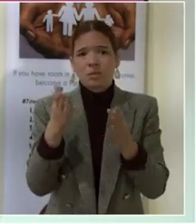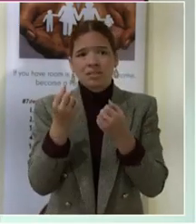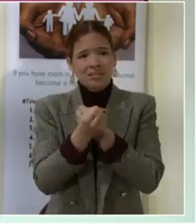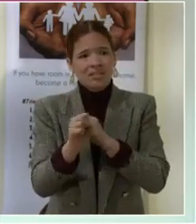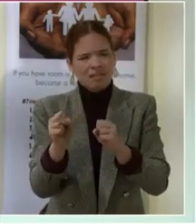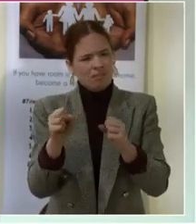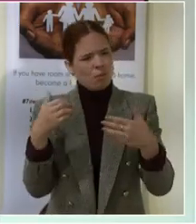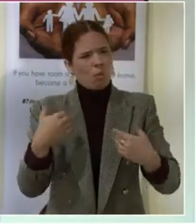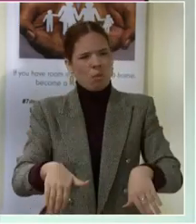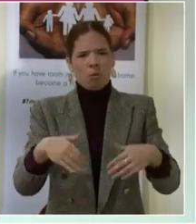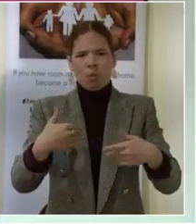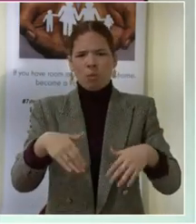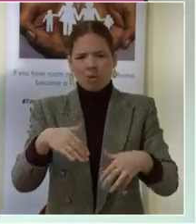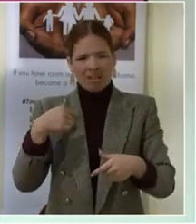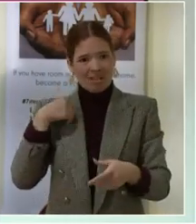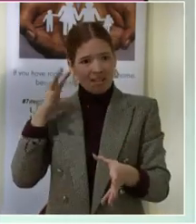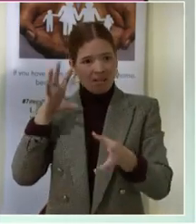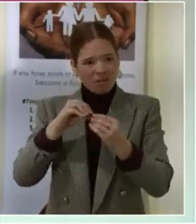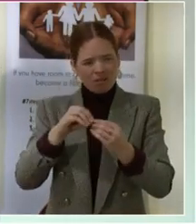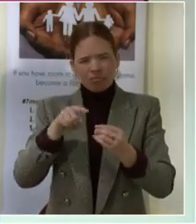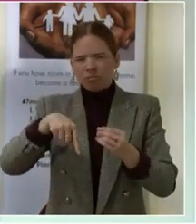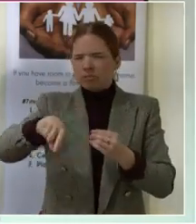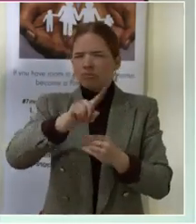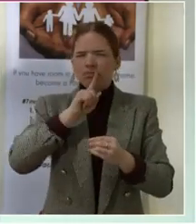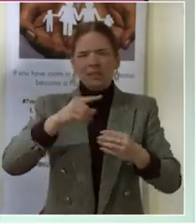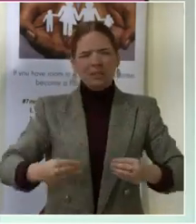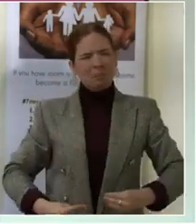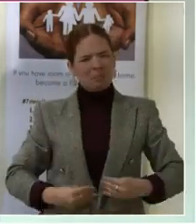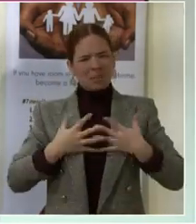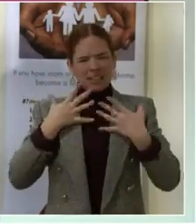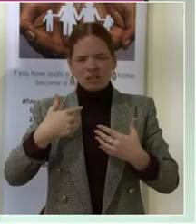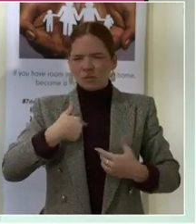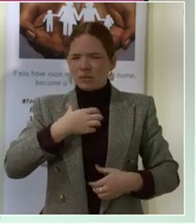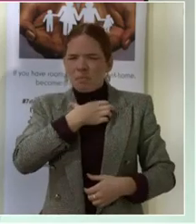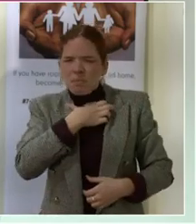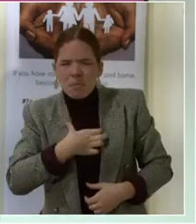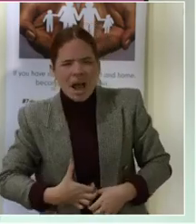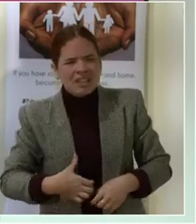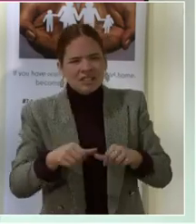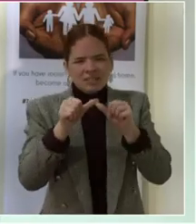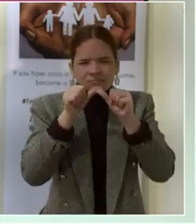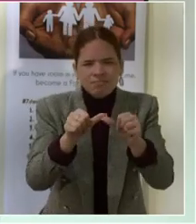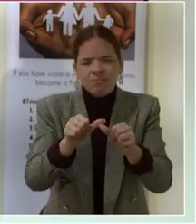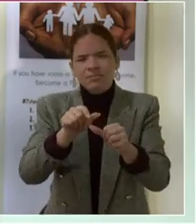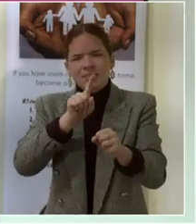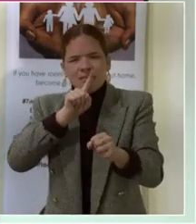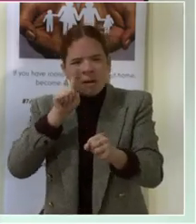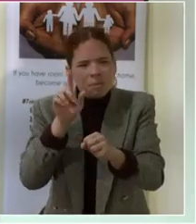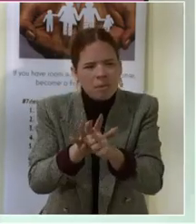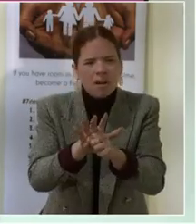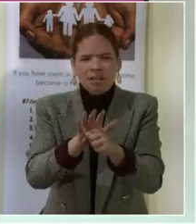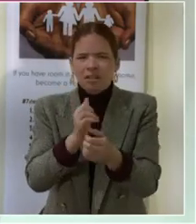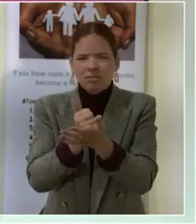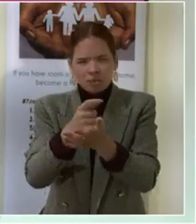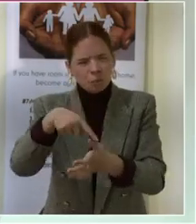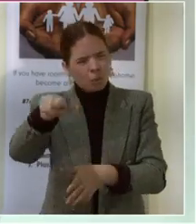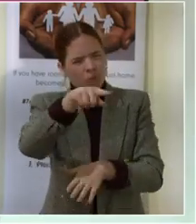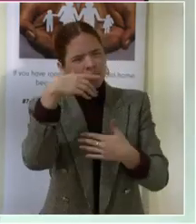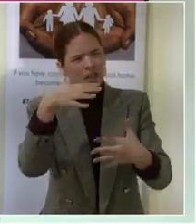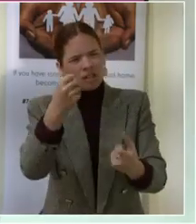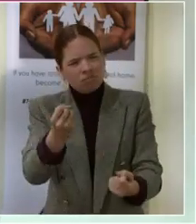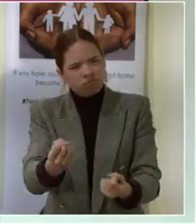your resilience, your professionalism, your passion and commitment, and you personify what it means to be a public servant. Without a shadow of a doubt,